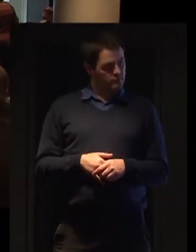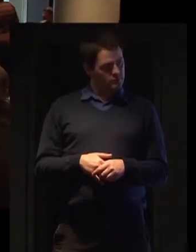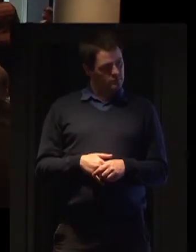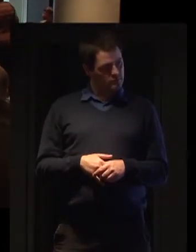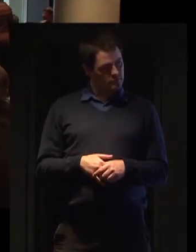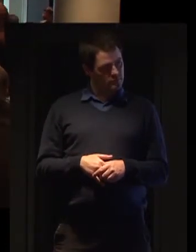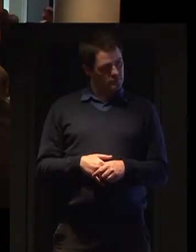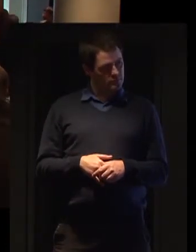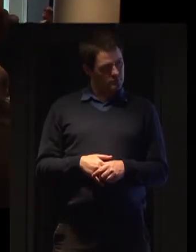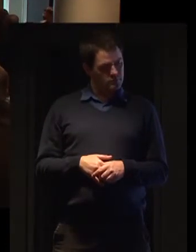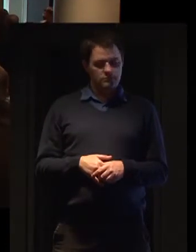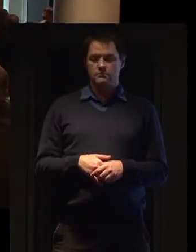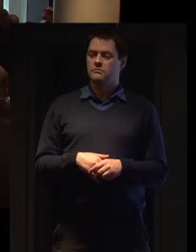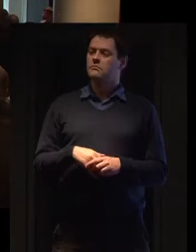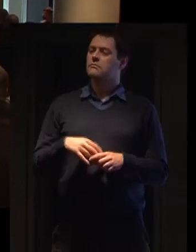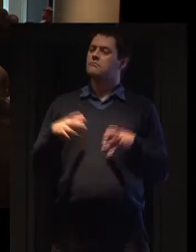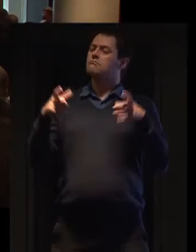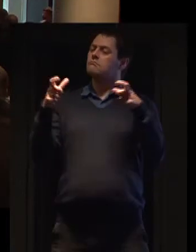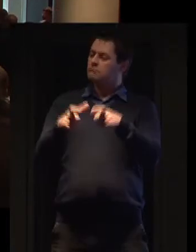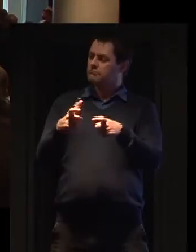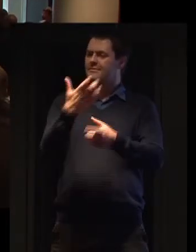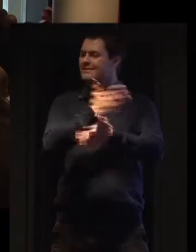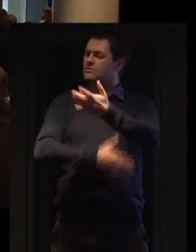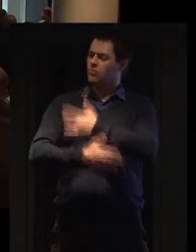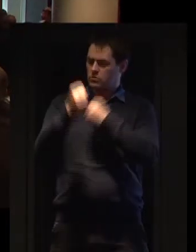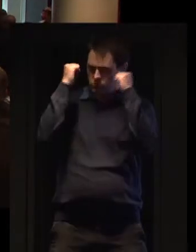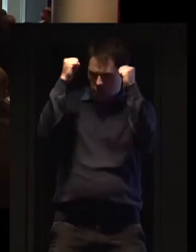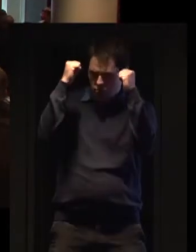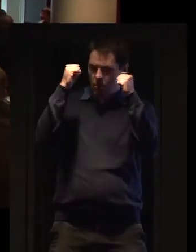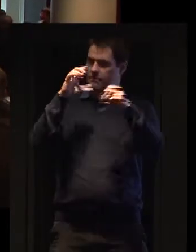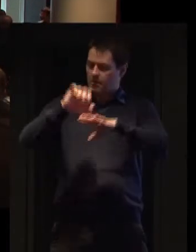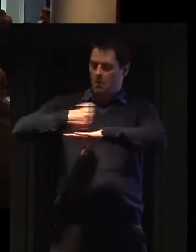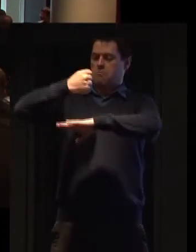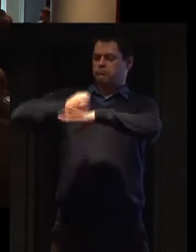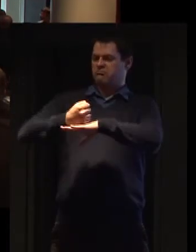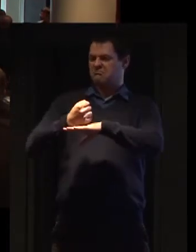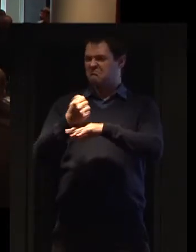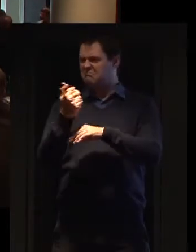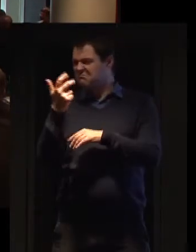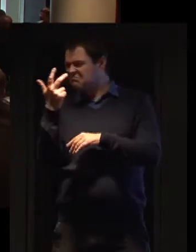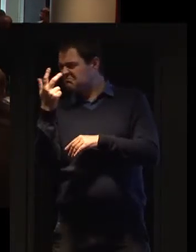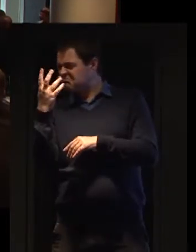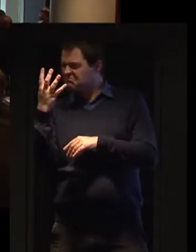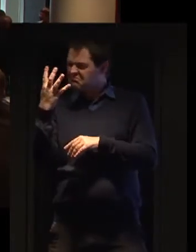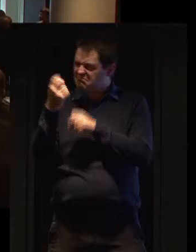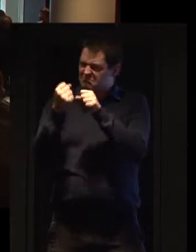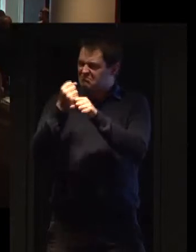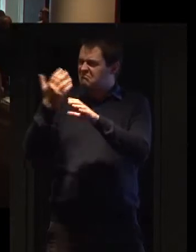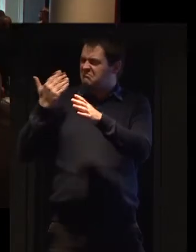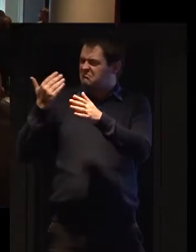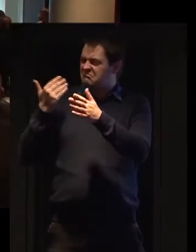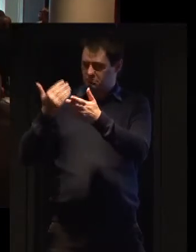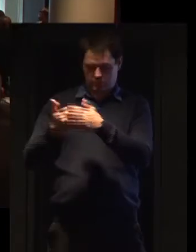The Association of Disabled Supporters Club was founded 3 years ago at the Śląsk Wrocław Club. We are